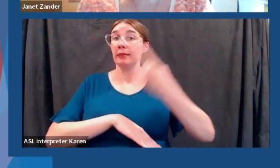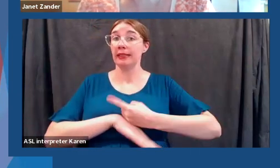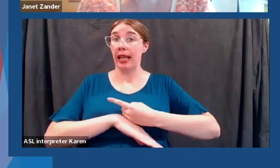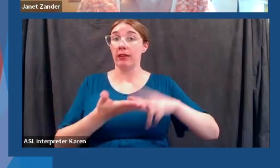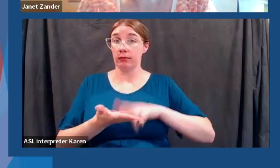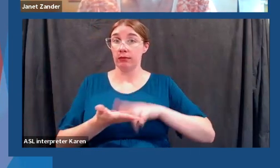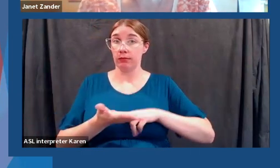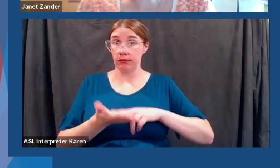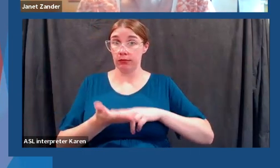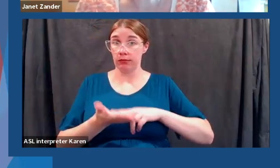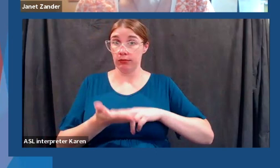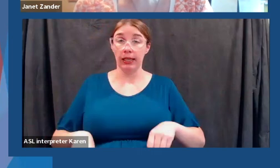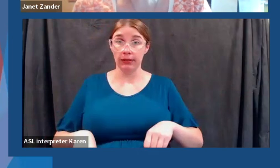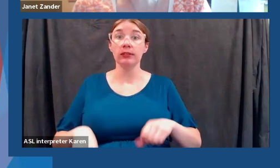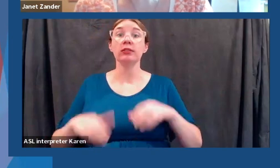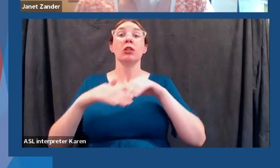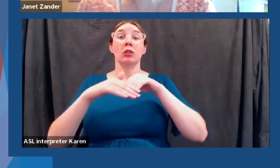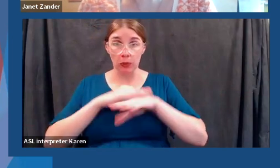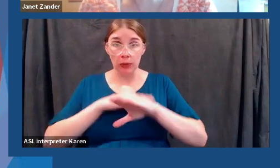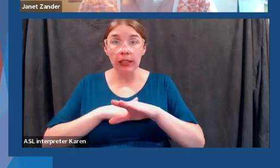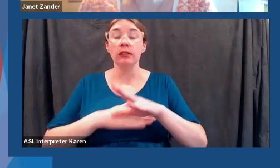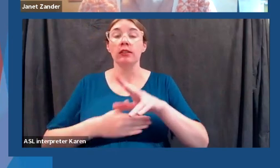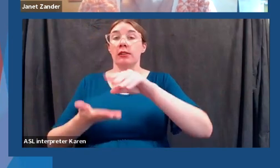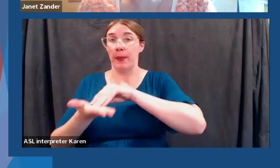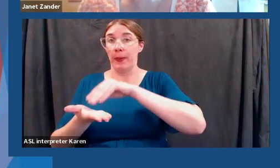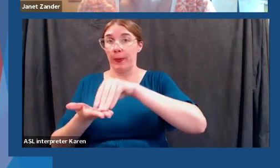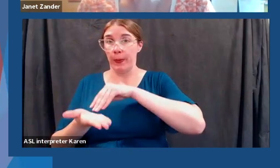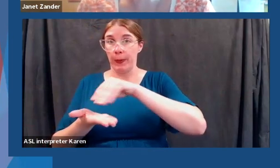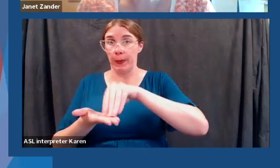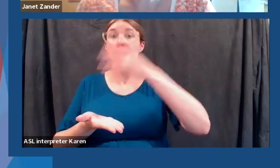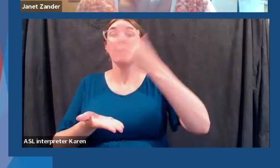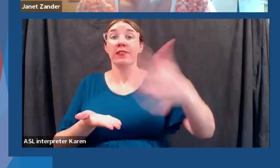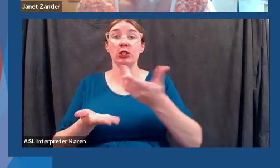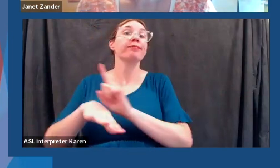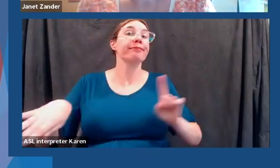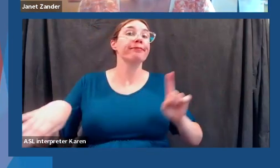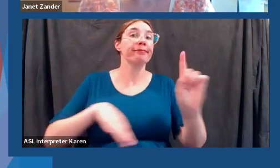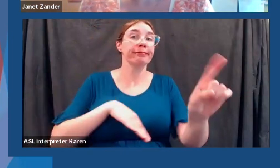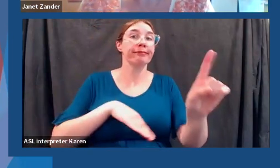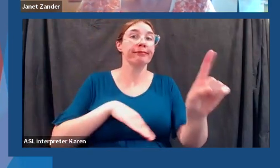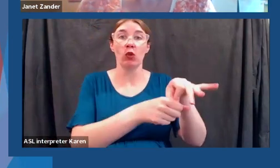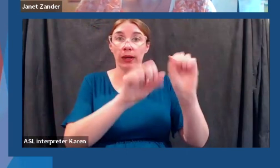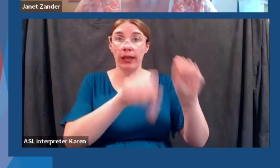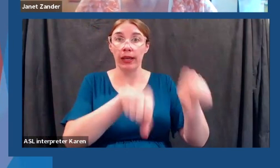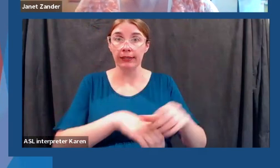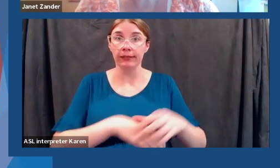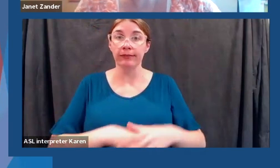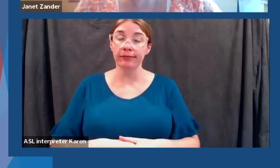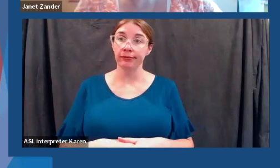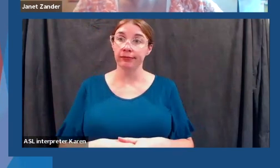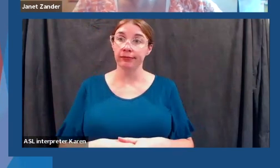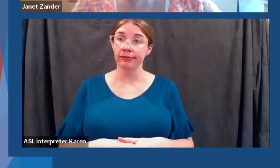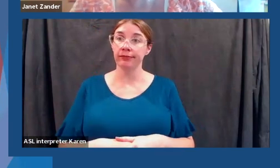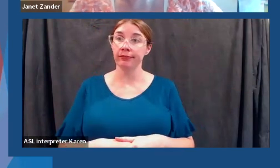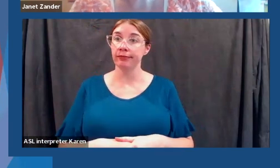could actually complete their registration process right at the polling site. For those folks who